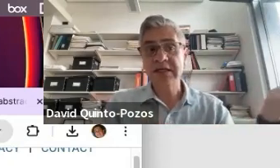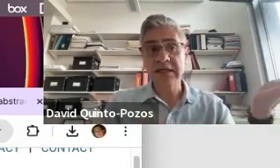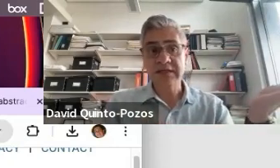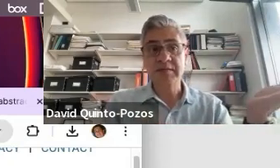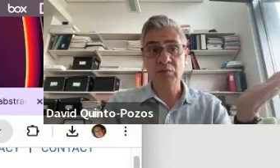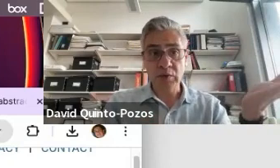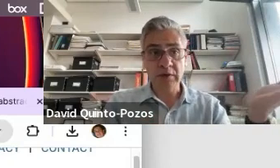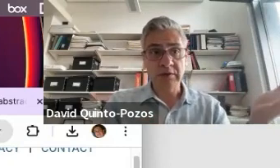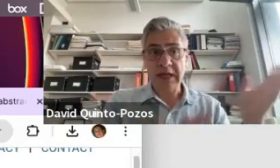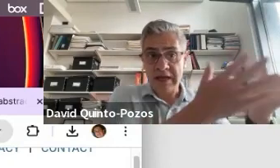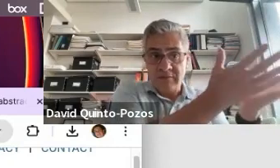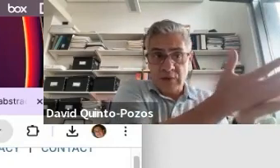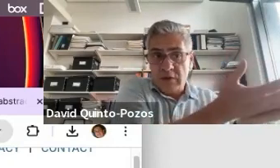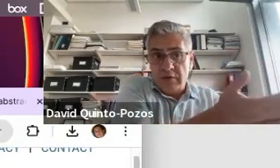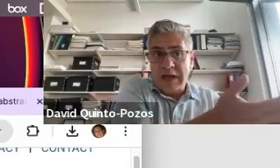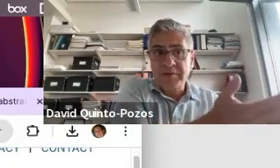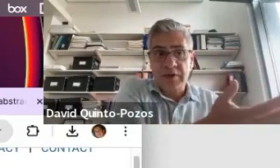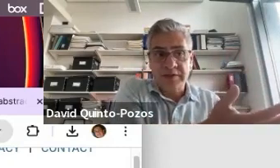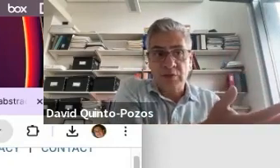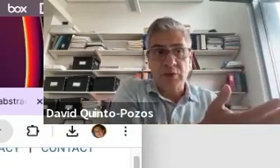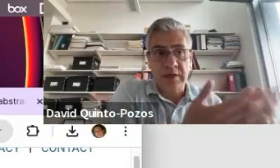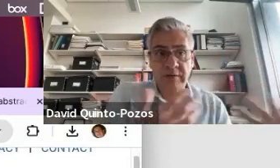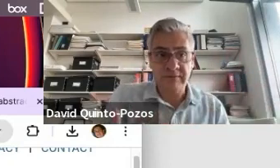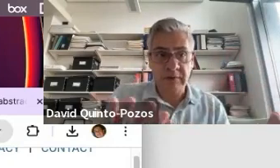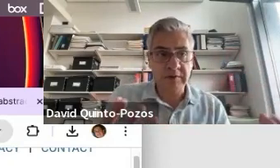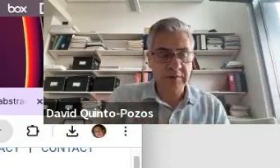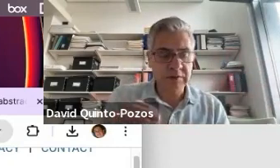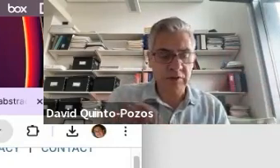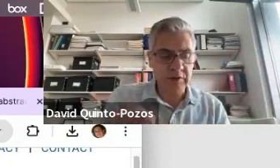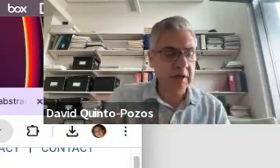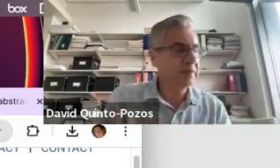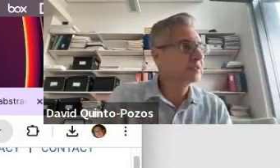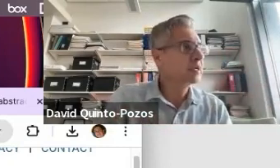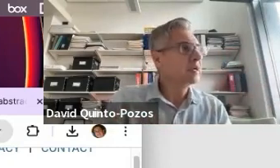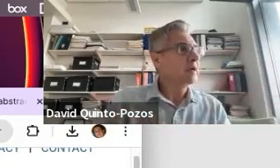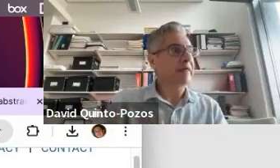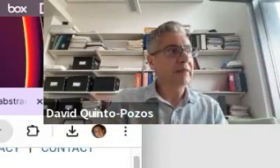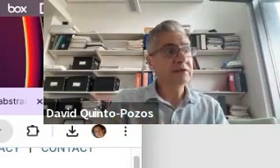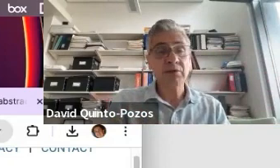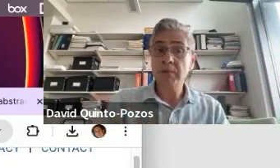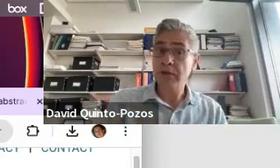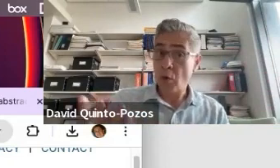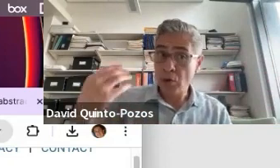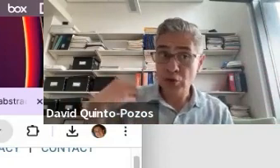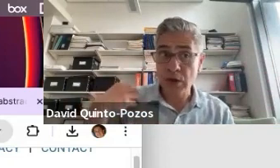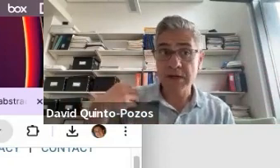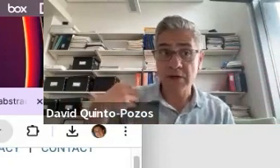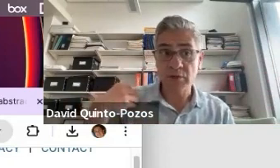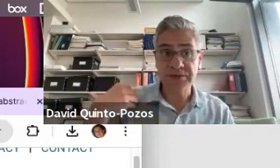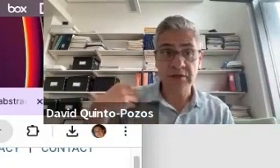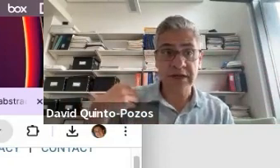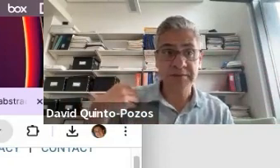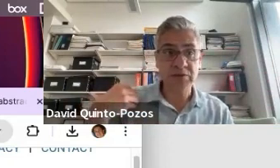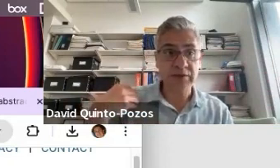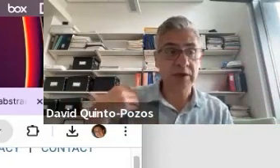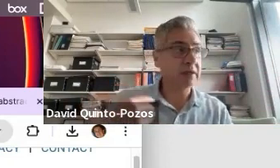can see in some real abstracts that were created on certain topics. And then there's an older webinar that